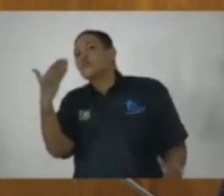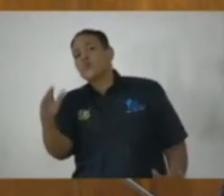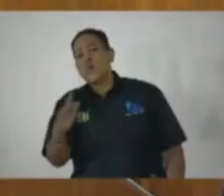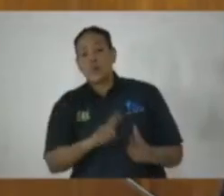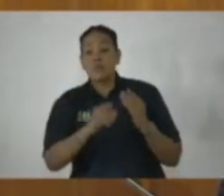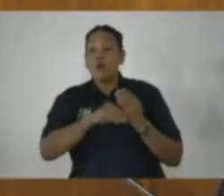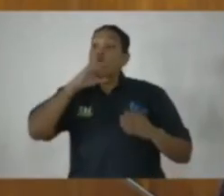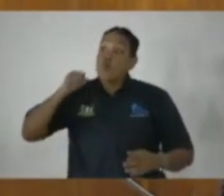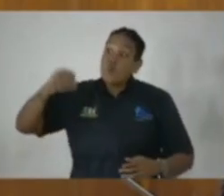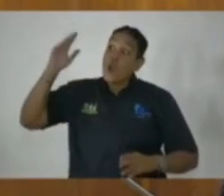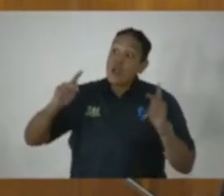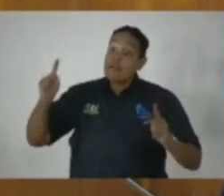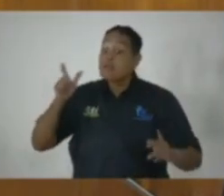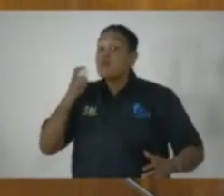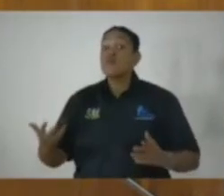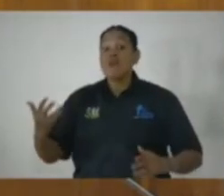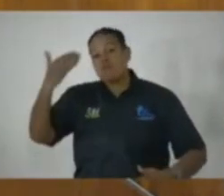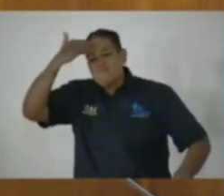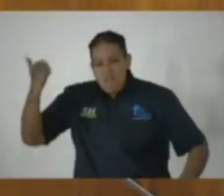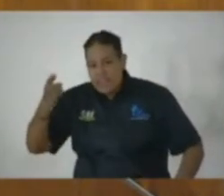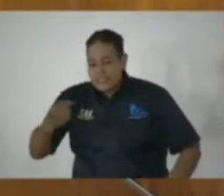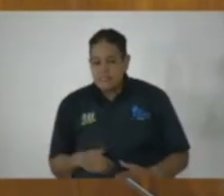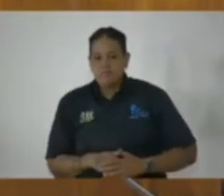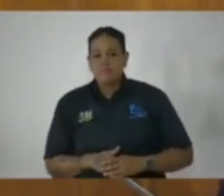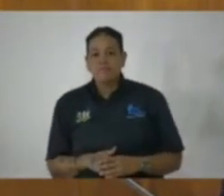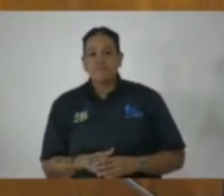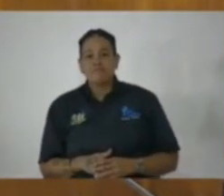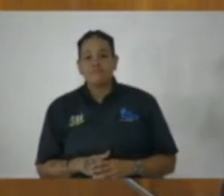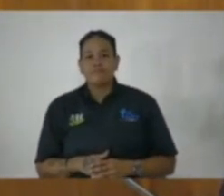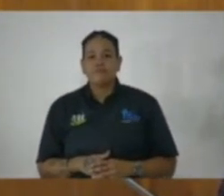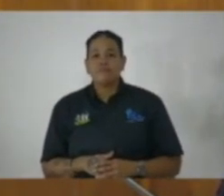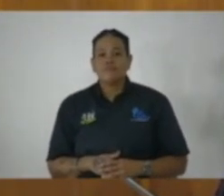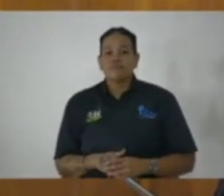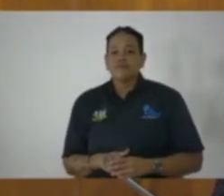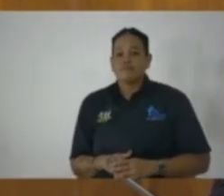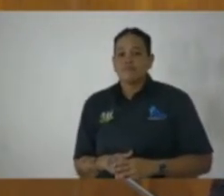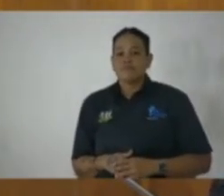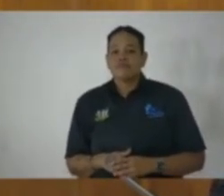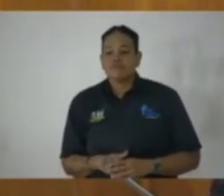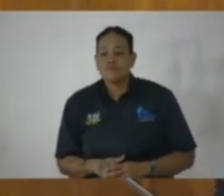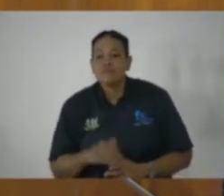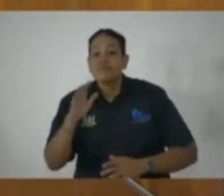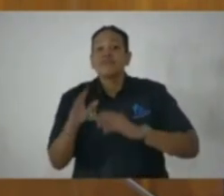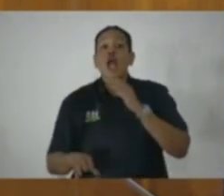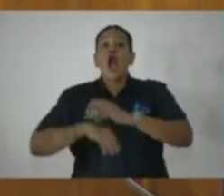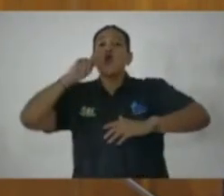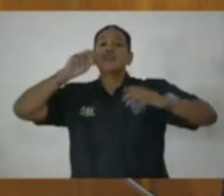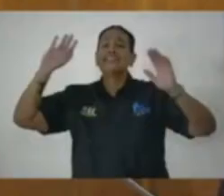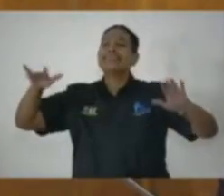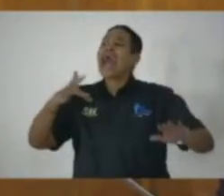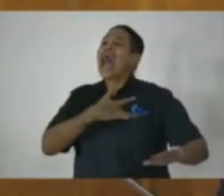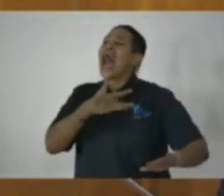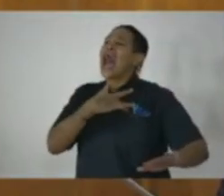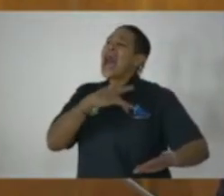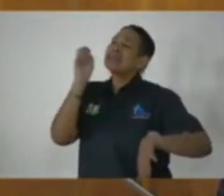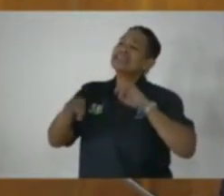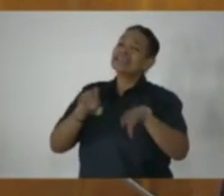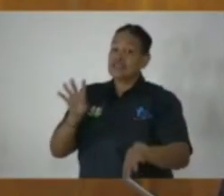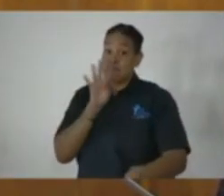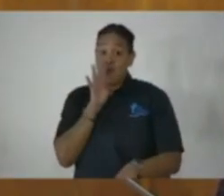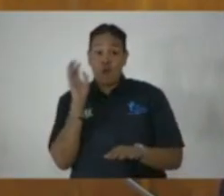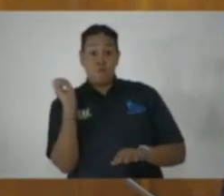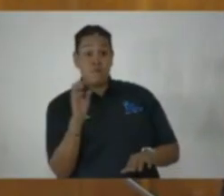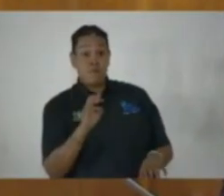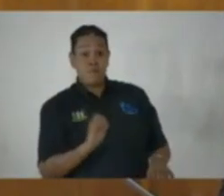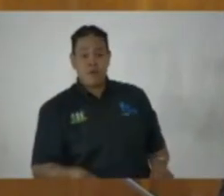the older individuals who might have forgotten. Indeed, Mr. President, out of the abundance of the heart, the mouth